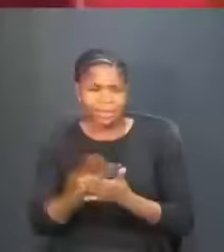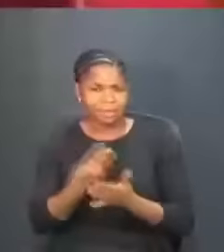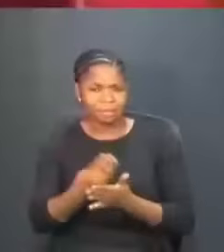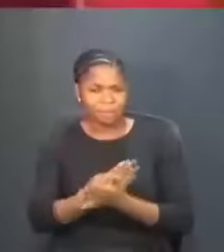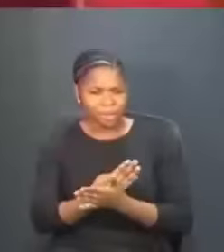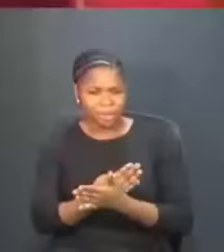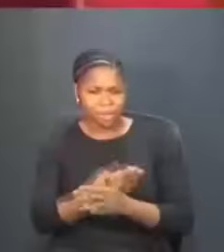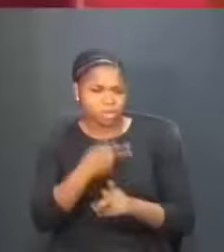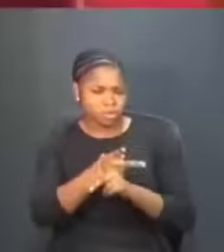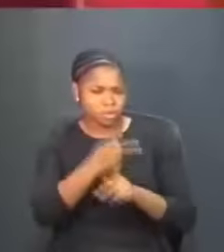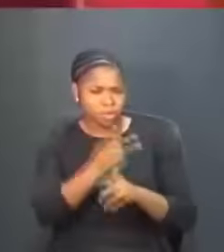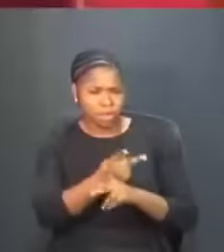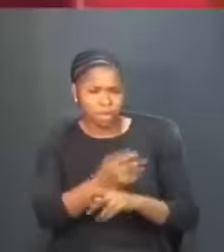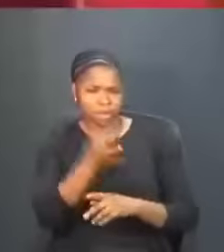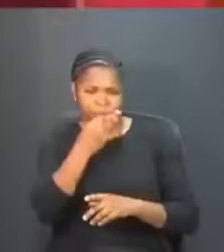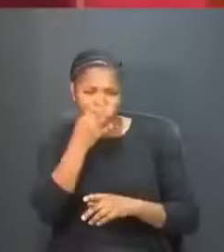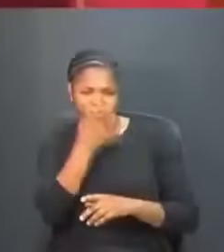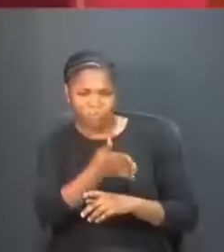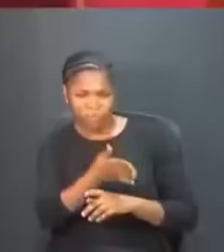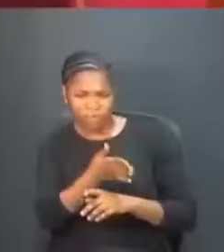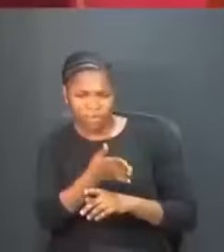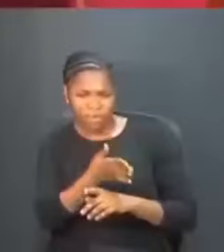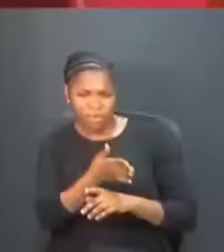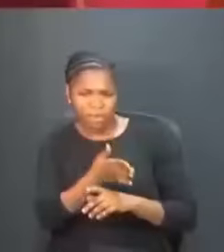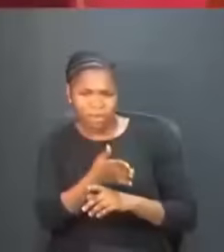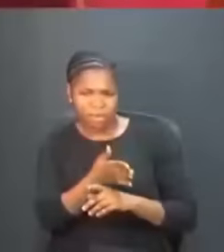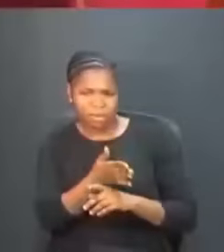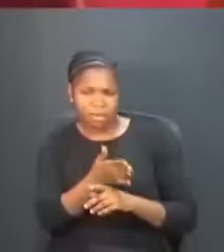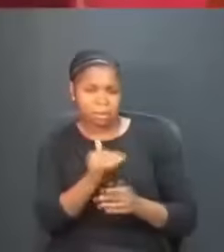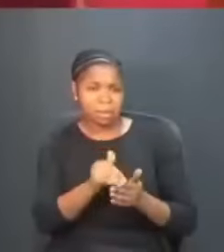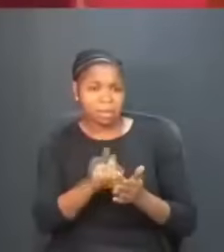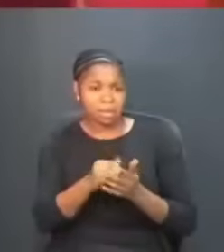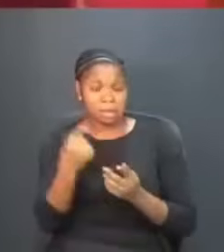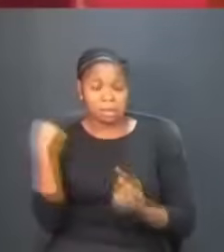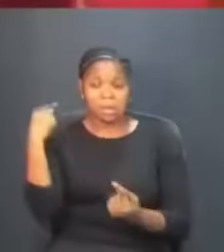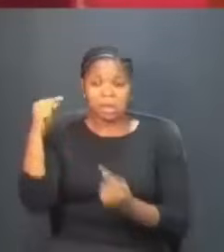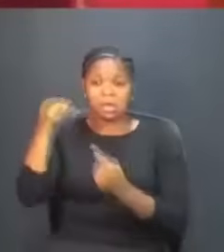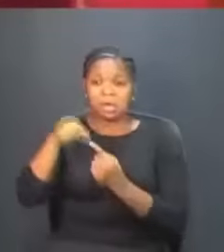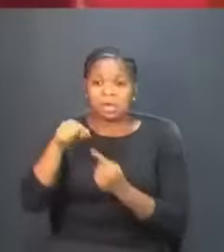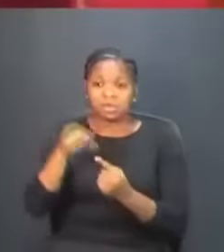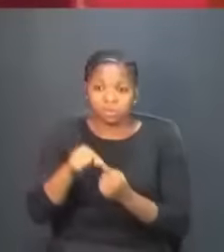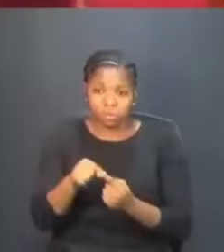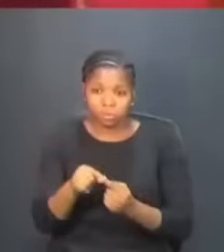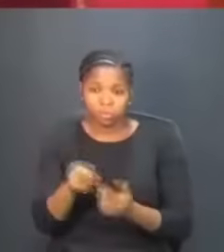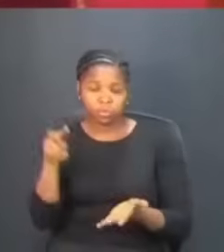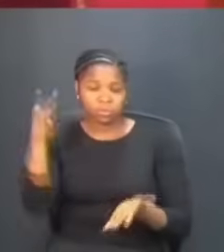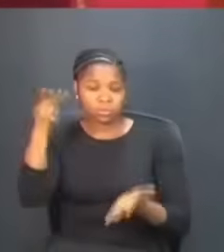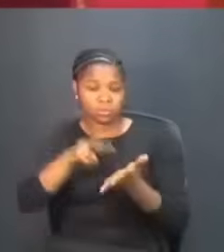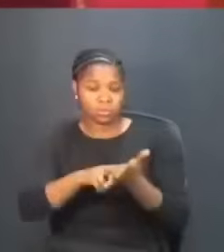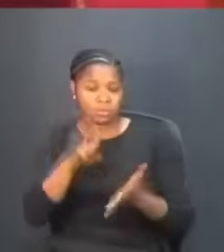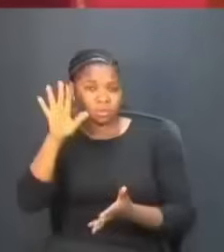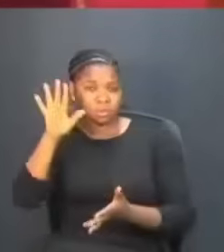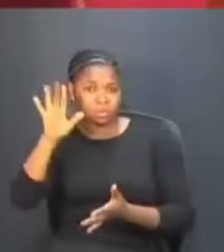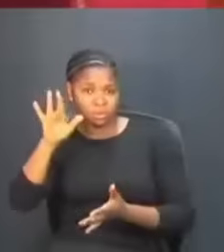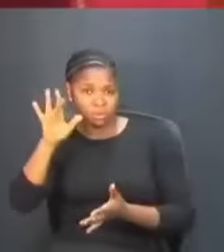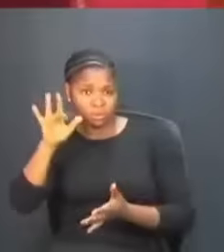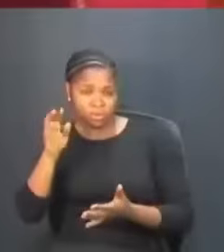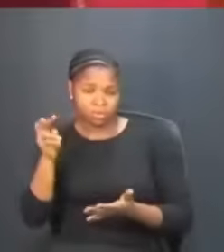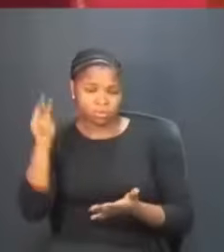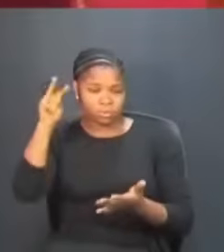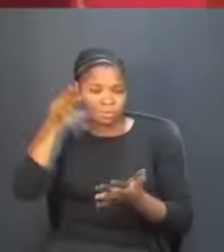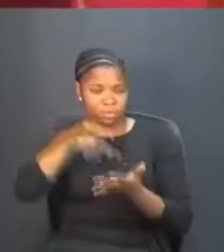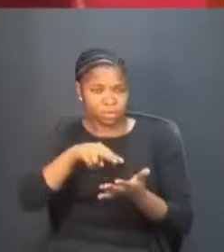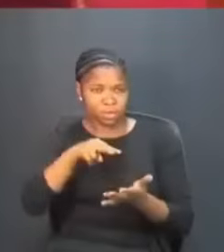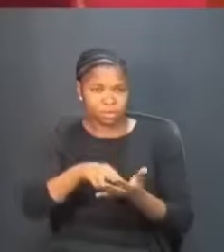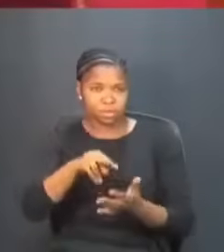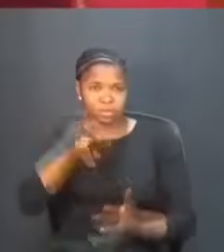until 2025 and 2026. These are facts that can be verified. And you are aware, you are a member of the committee,